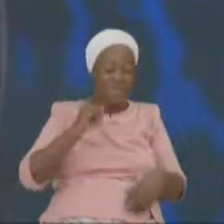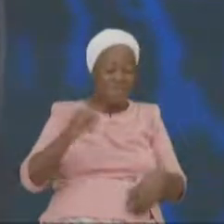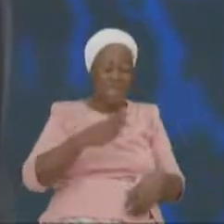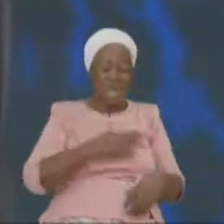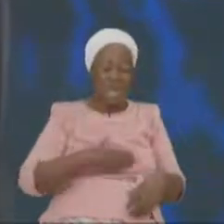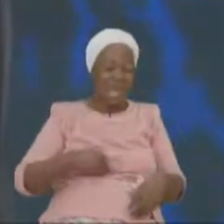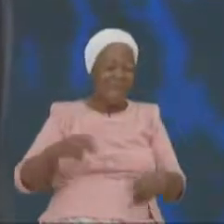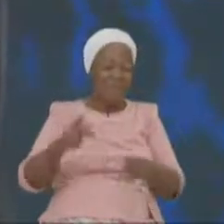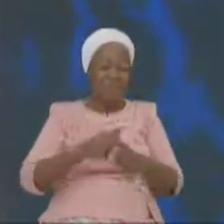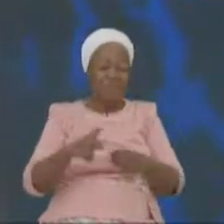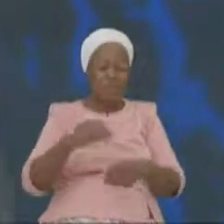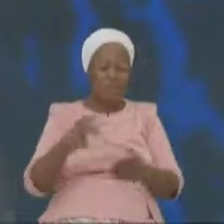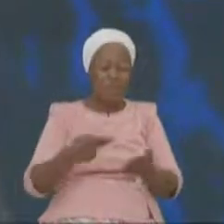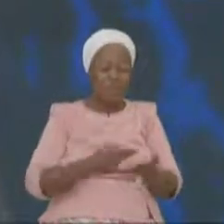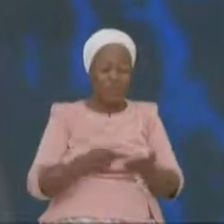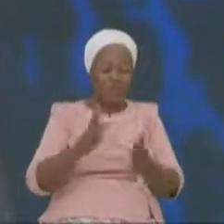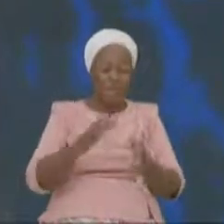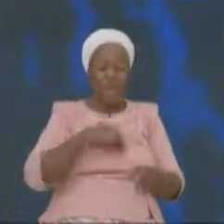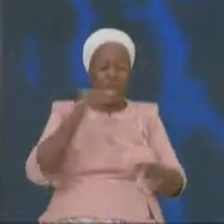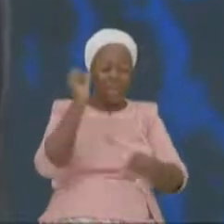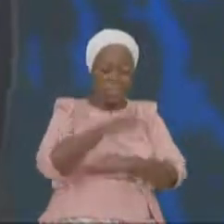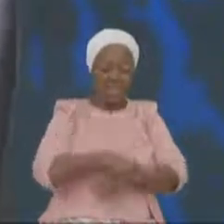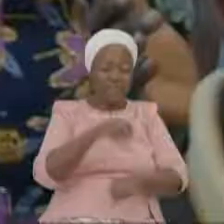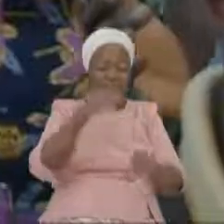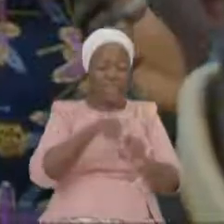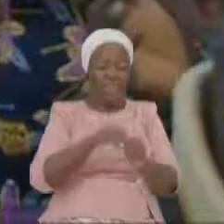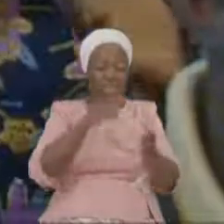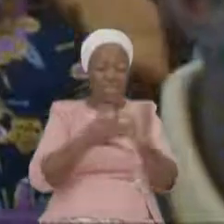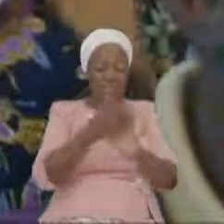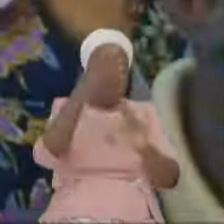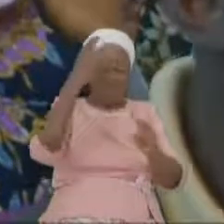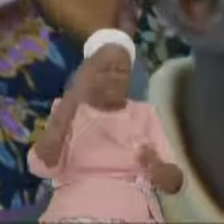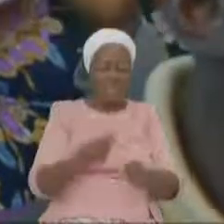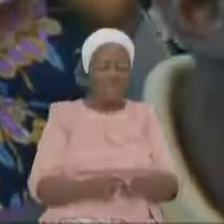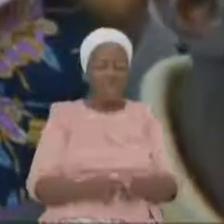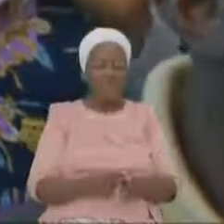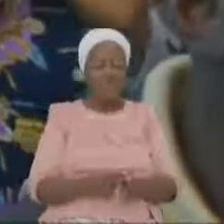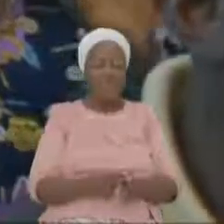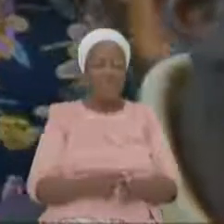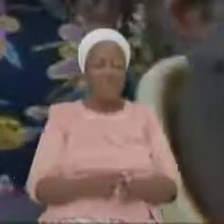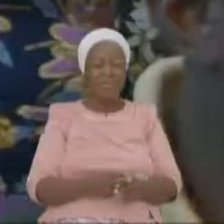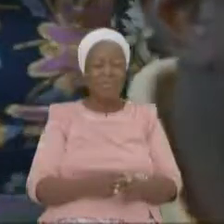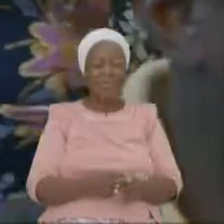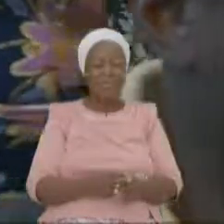of failure and defeat in Jesus' name.